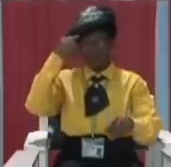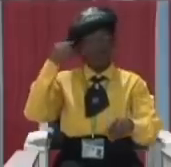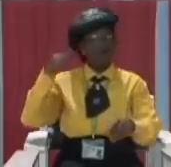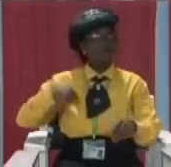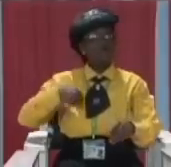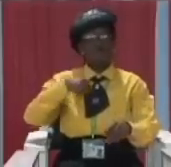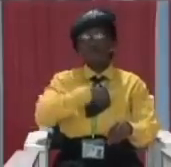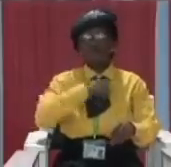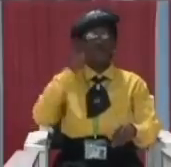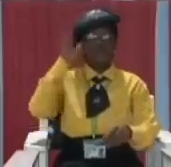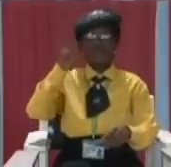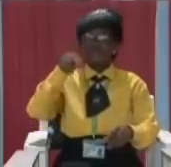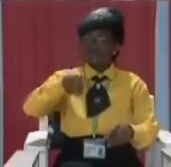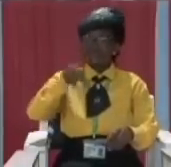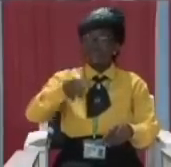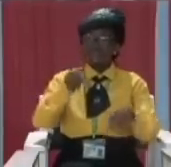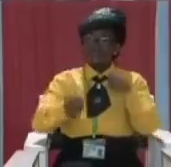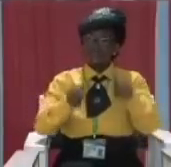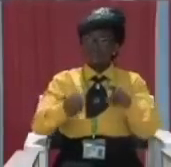and strong.